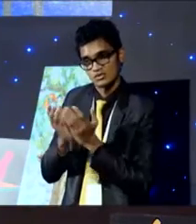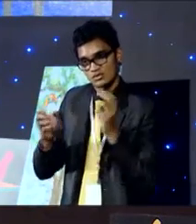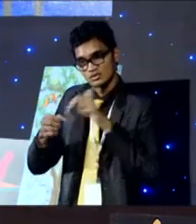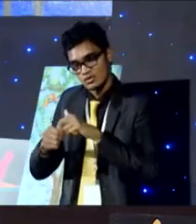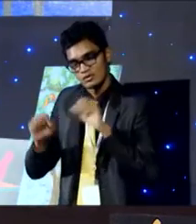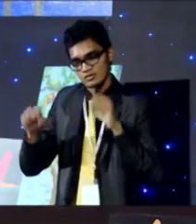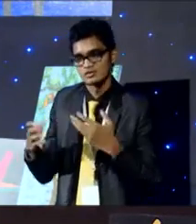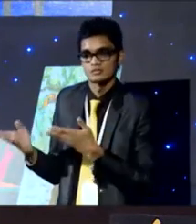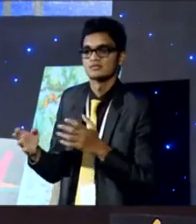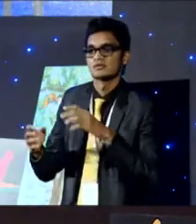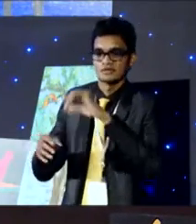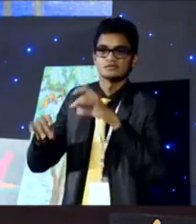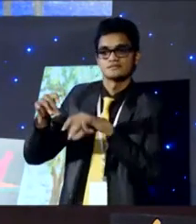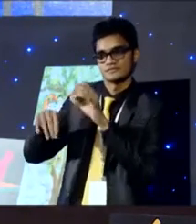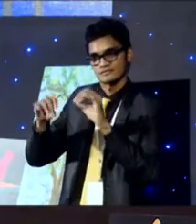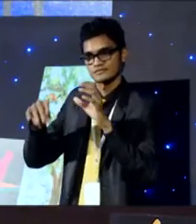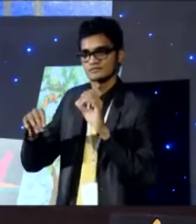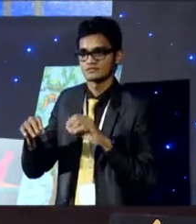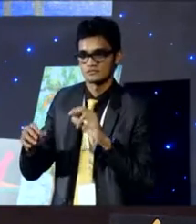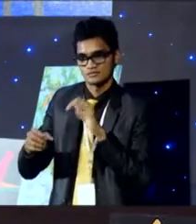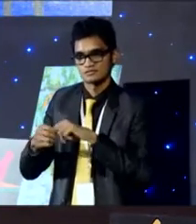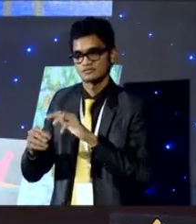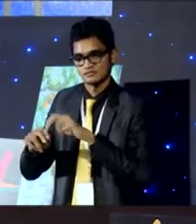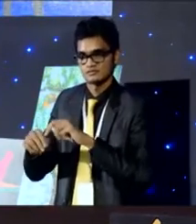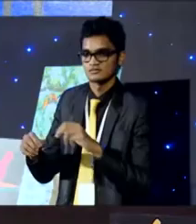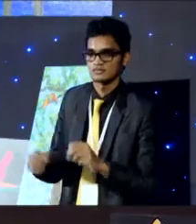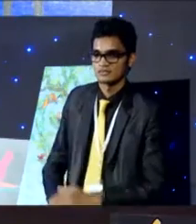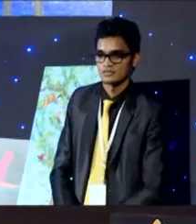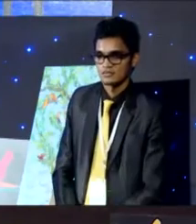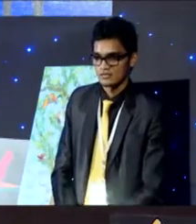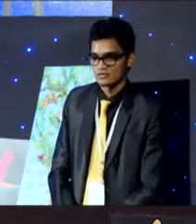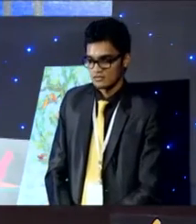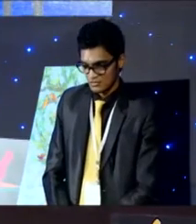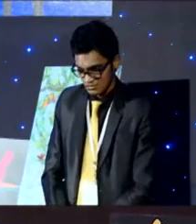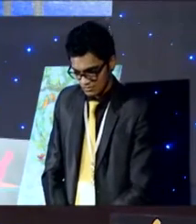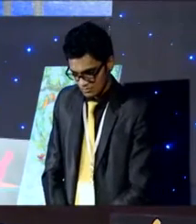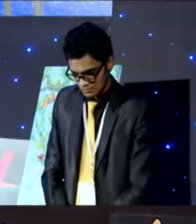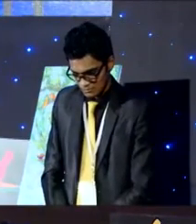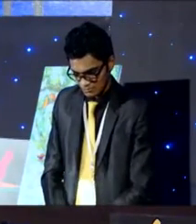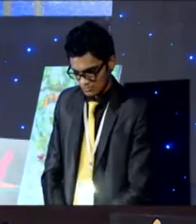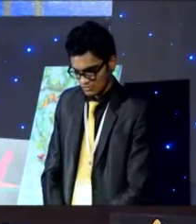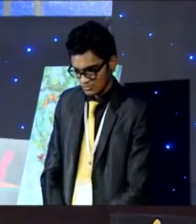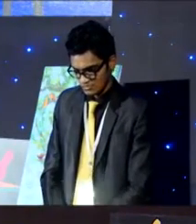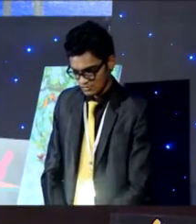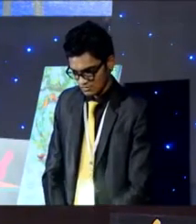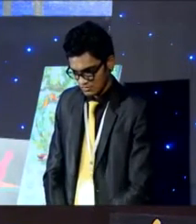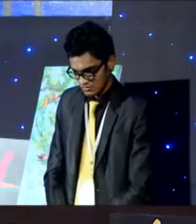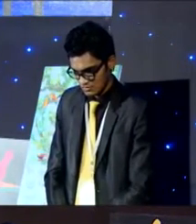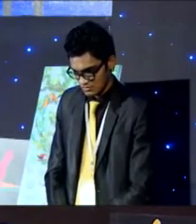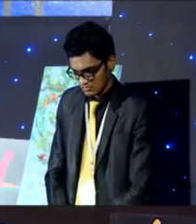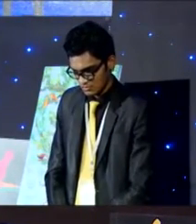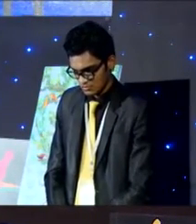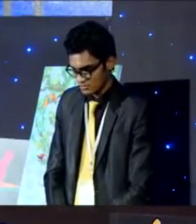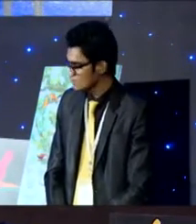Because today, and I was quite happy with some of the discussion that were there, where, you know, people said They are all, we all have